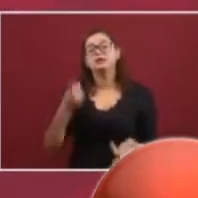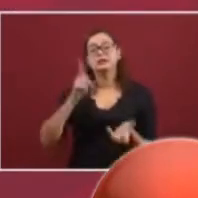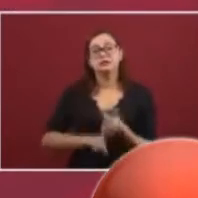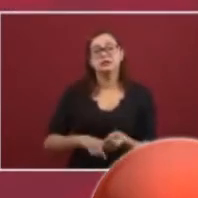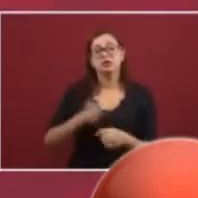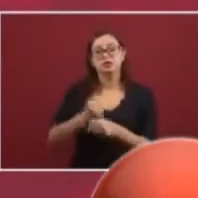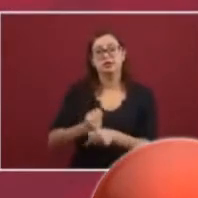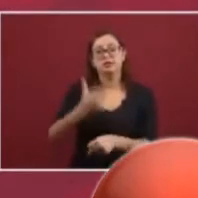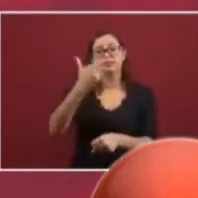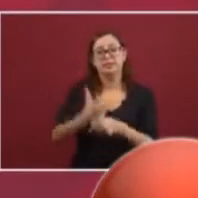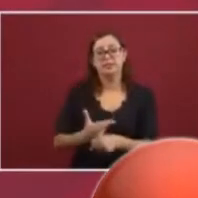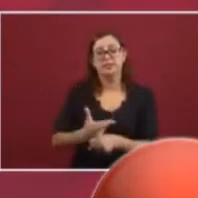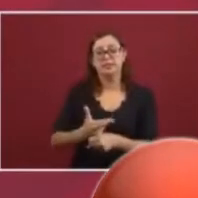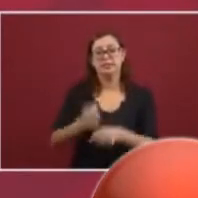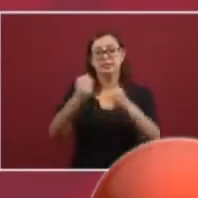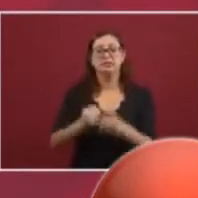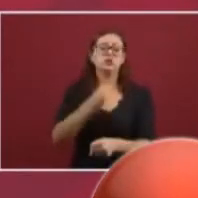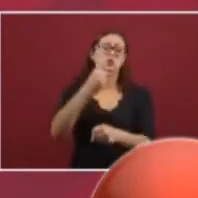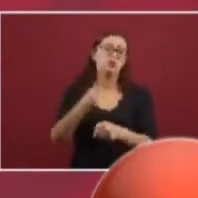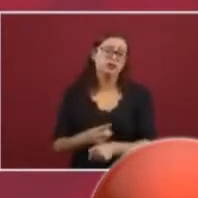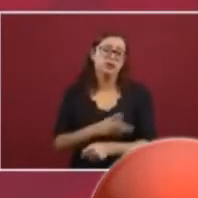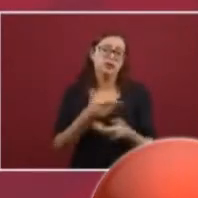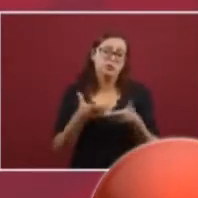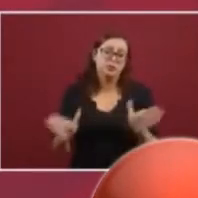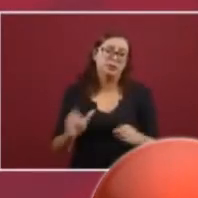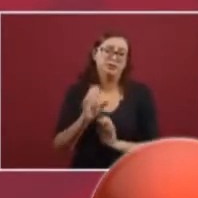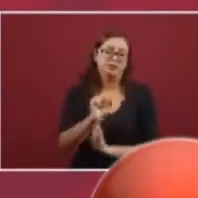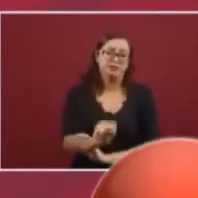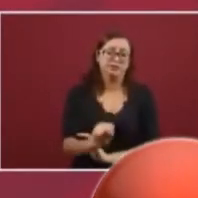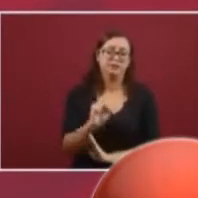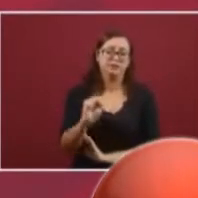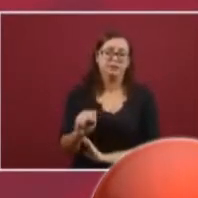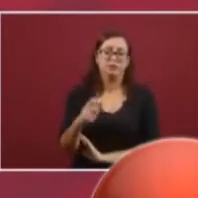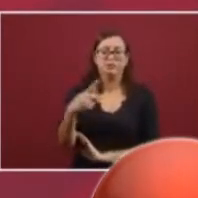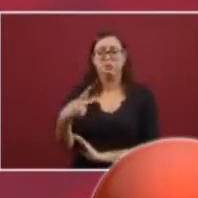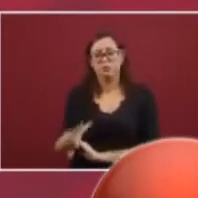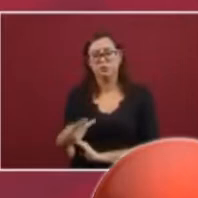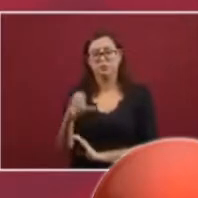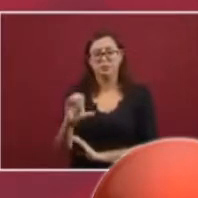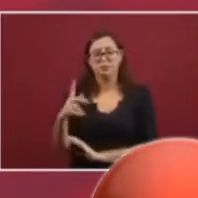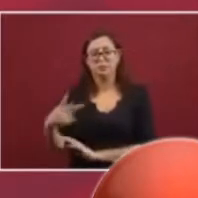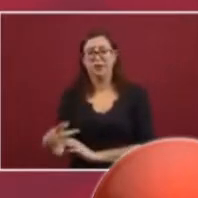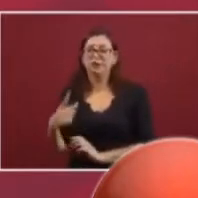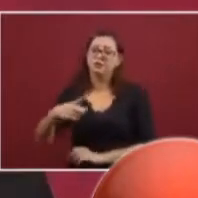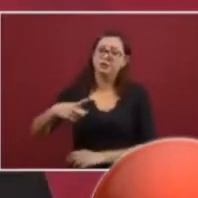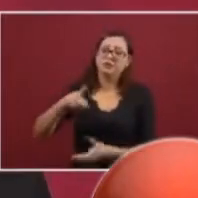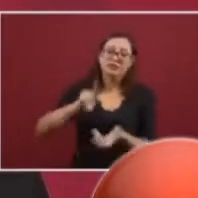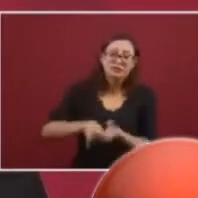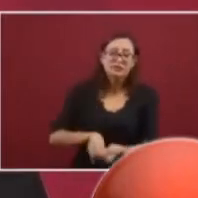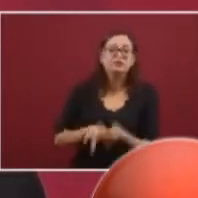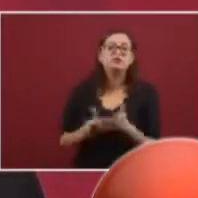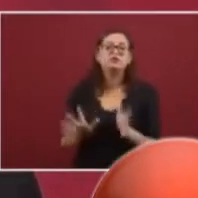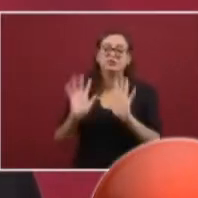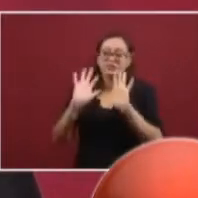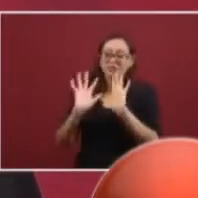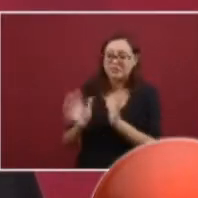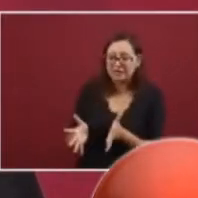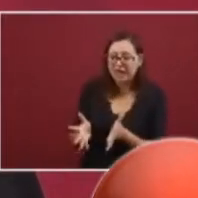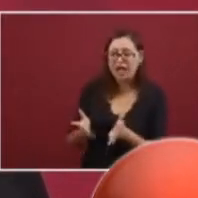we're going to create this in the interest of public security, a new system